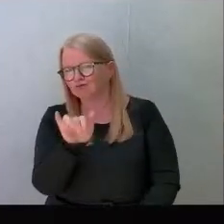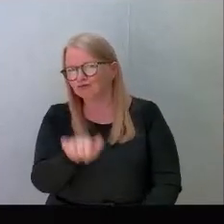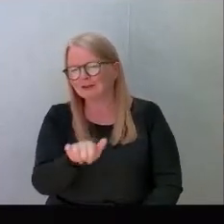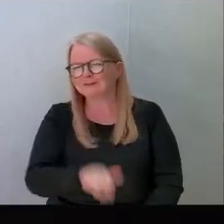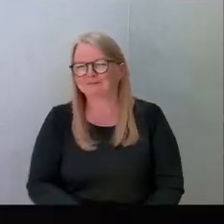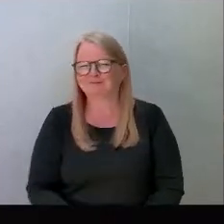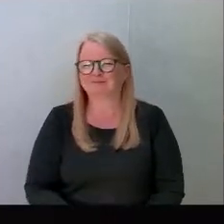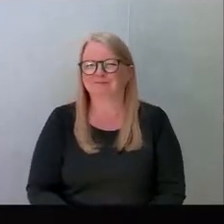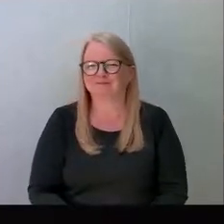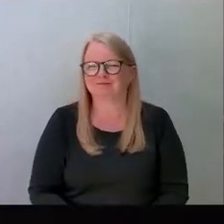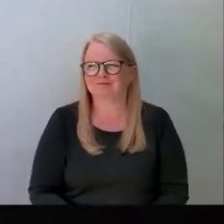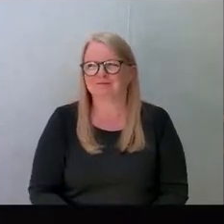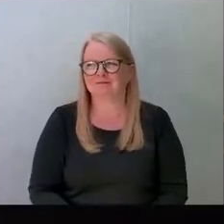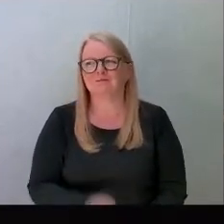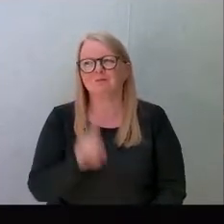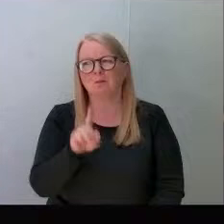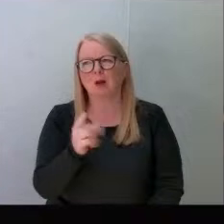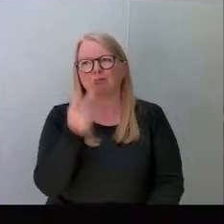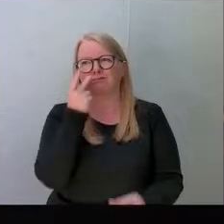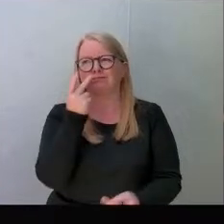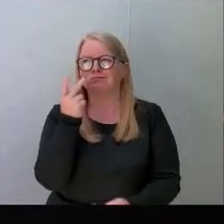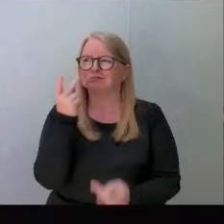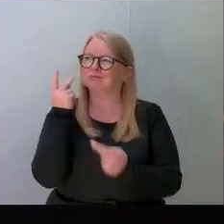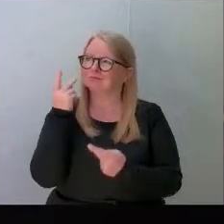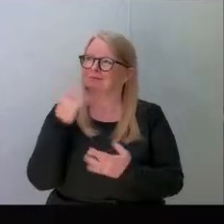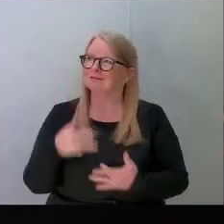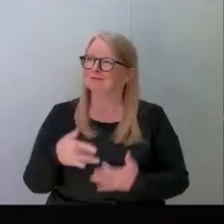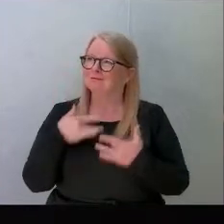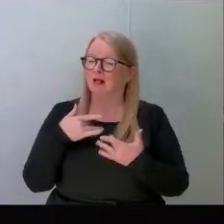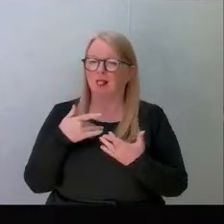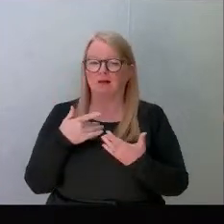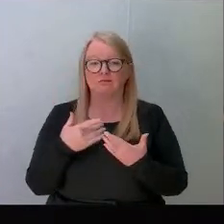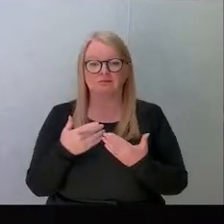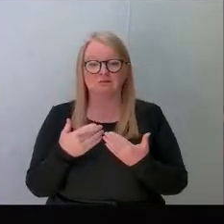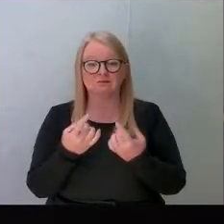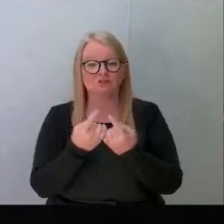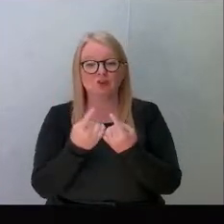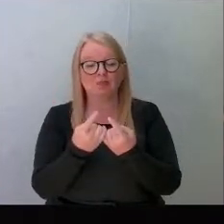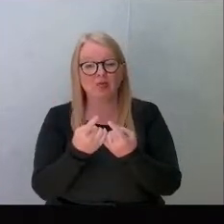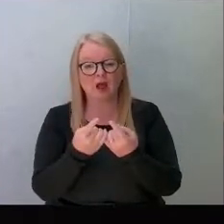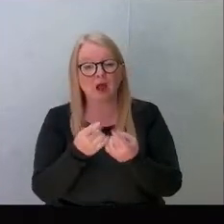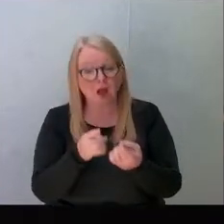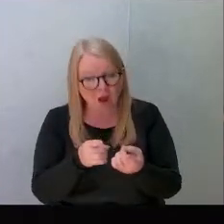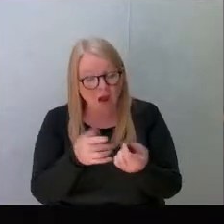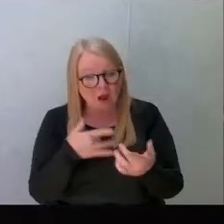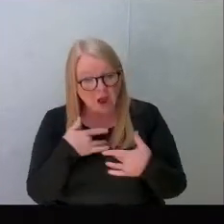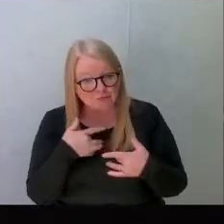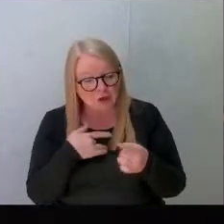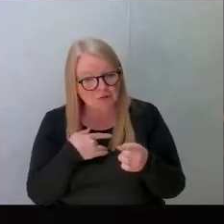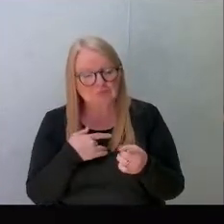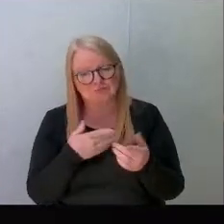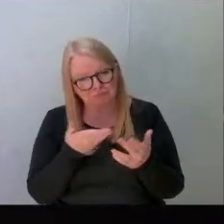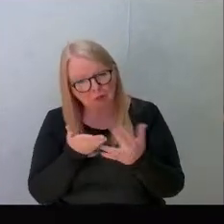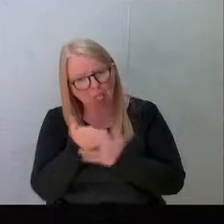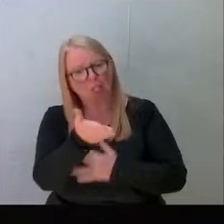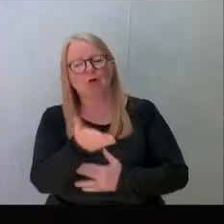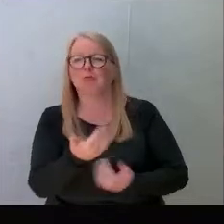What this reflects is that I bent in the wind of opportunity. If a door opened and something looked interesting, I went through